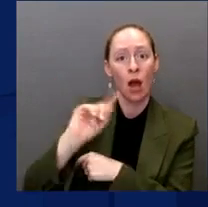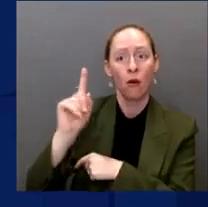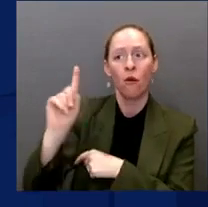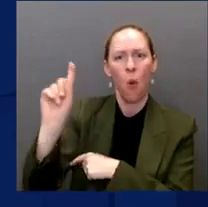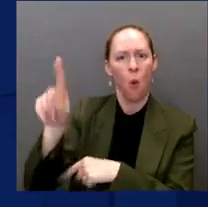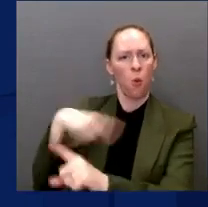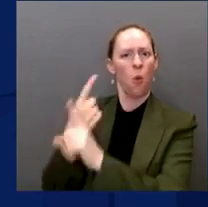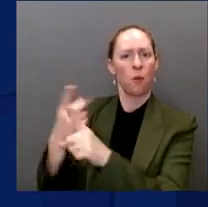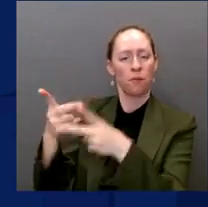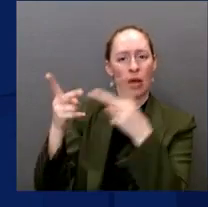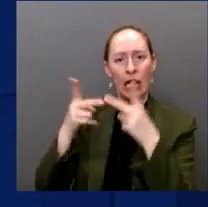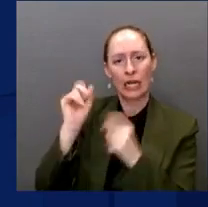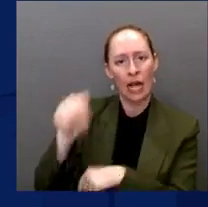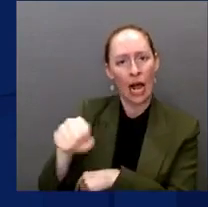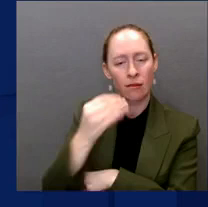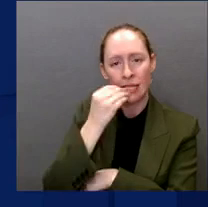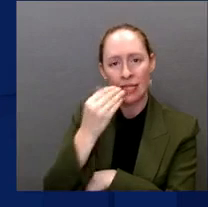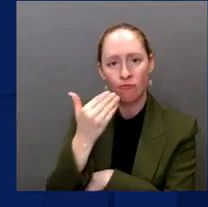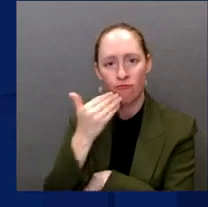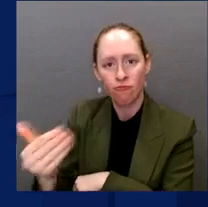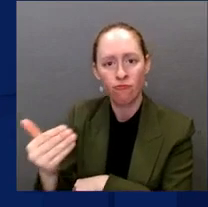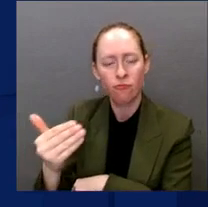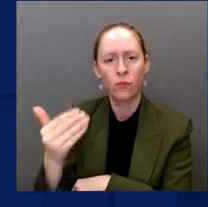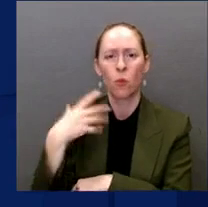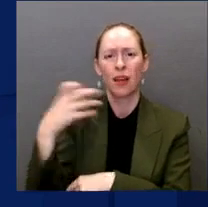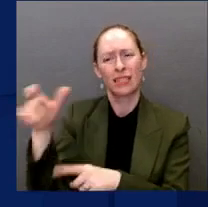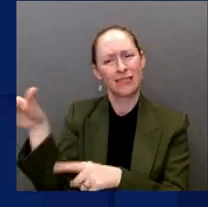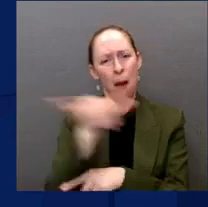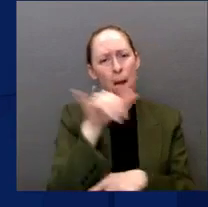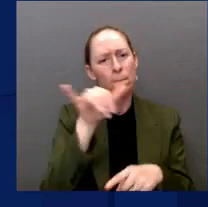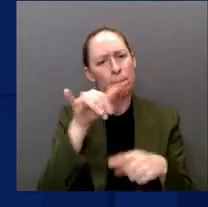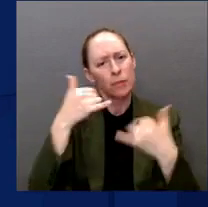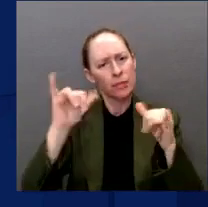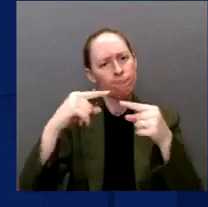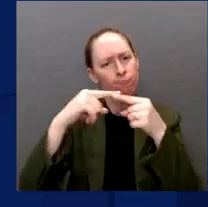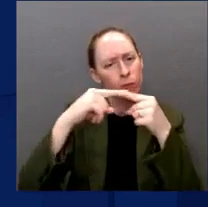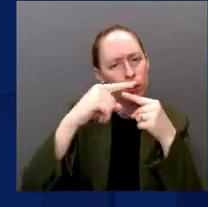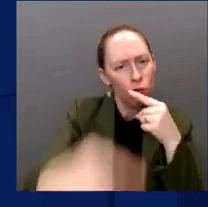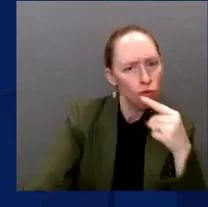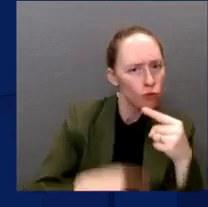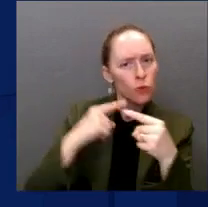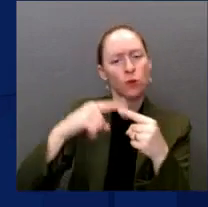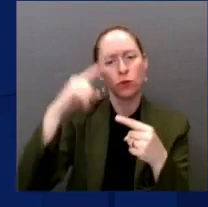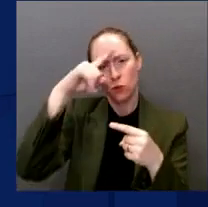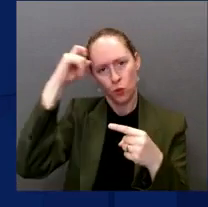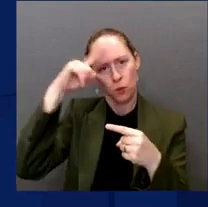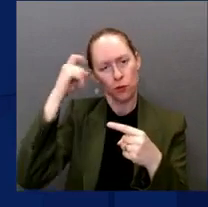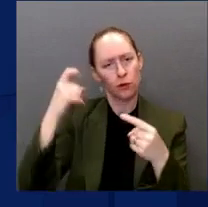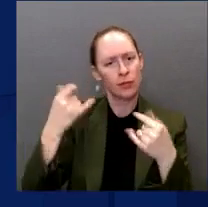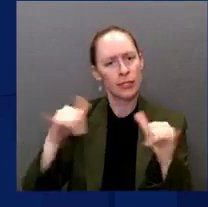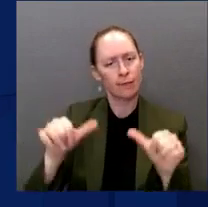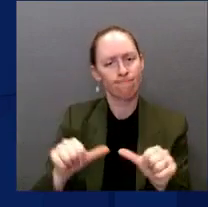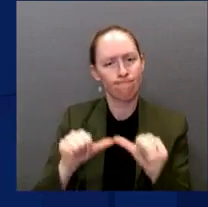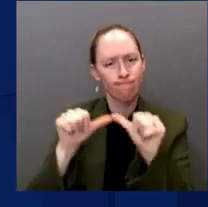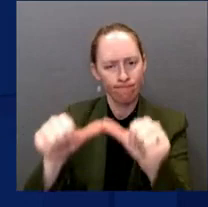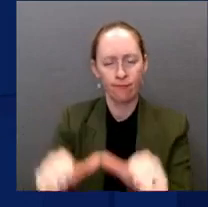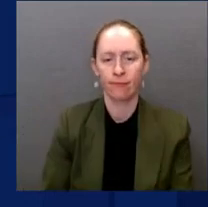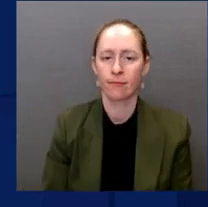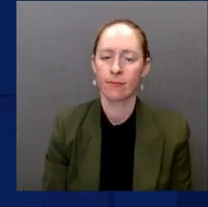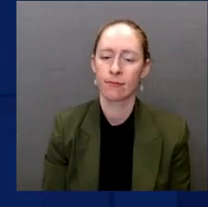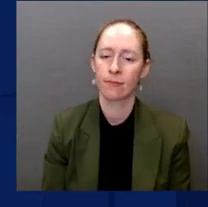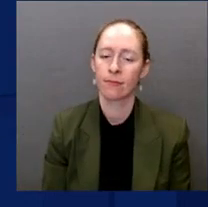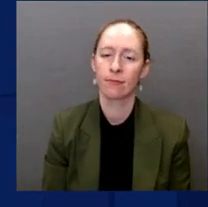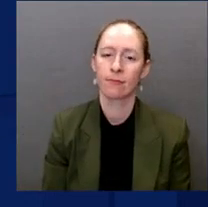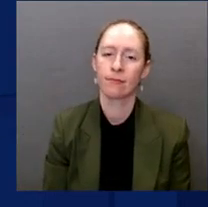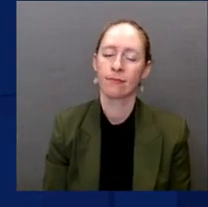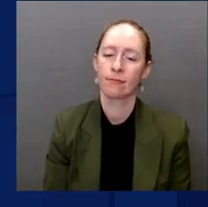already referenced, would make at least 9 million more children eligible for free school meals, a major first step for free meals for